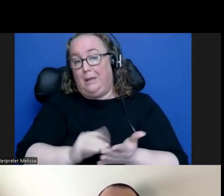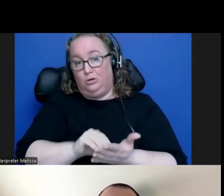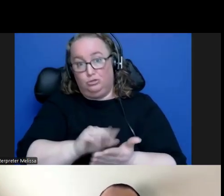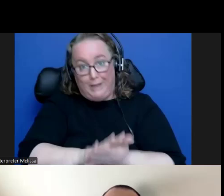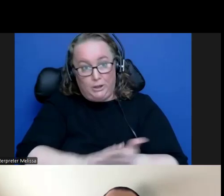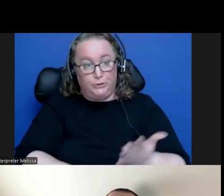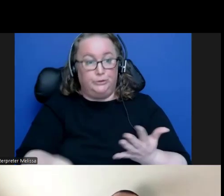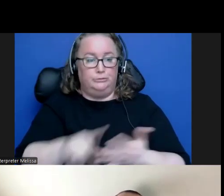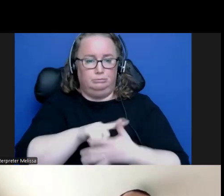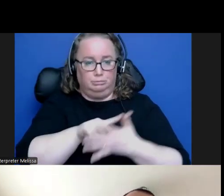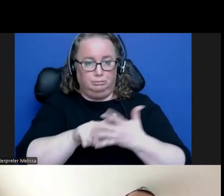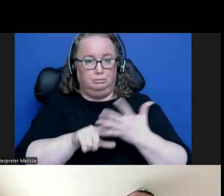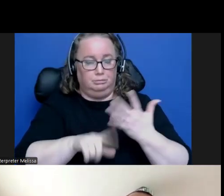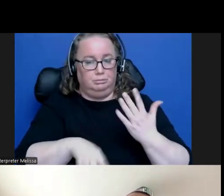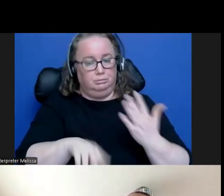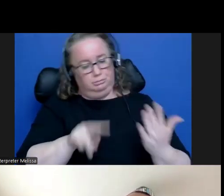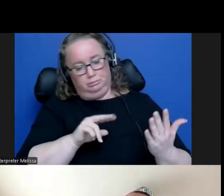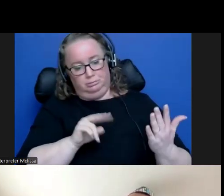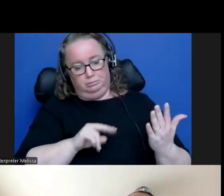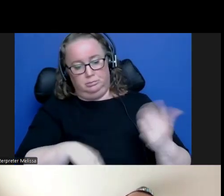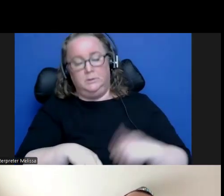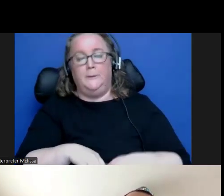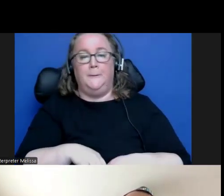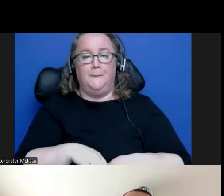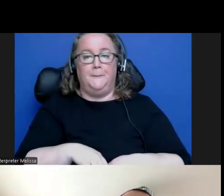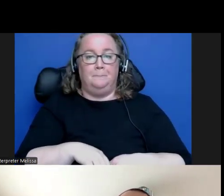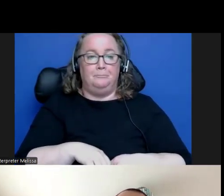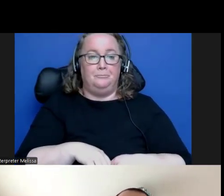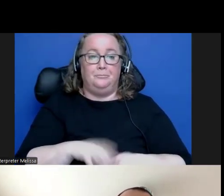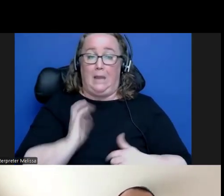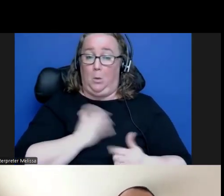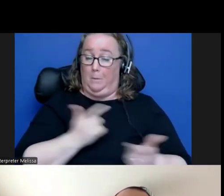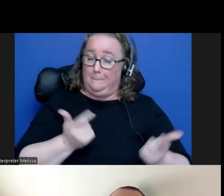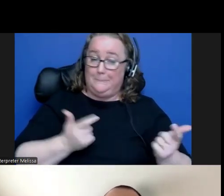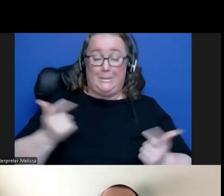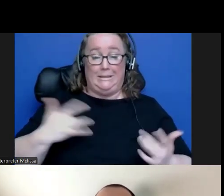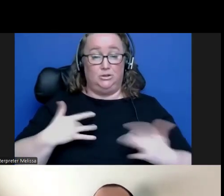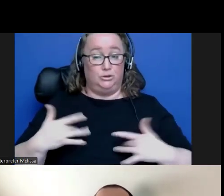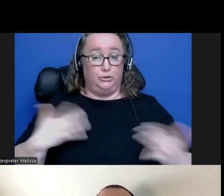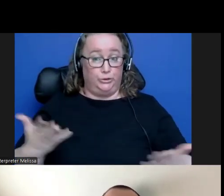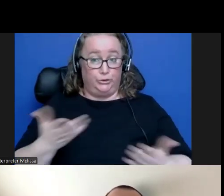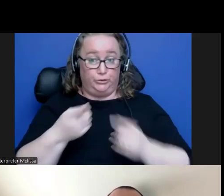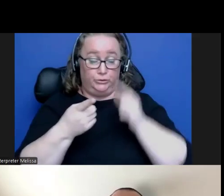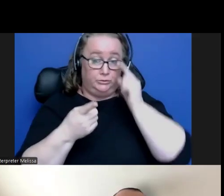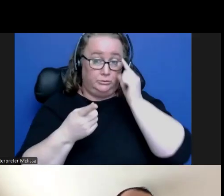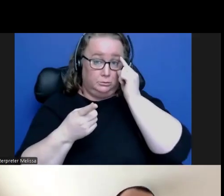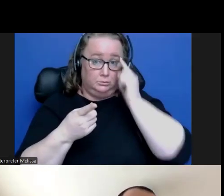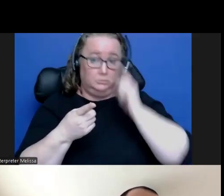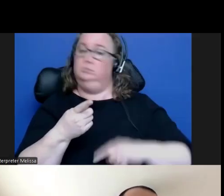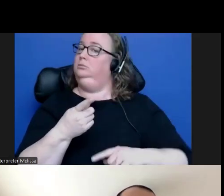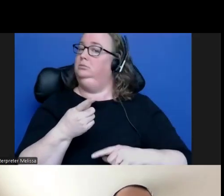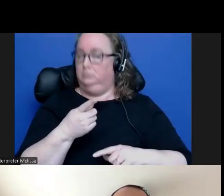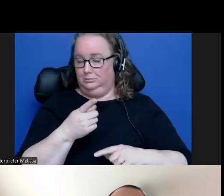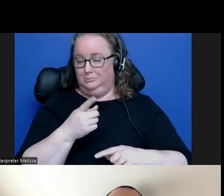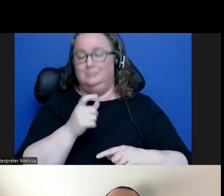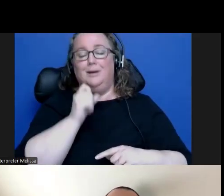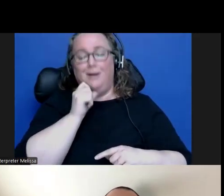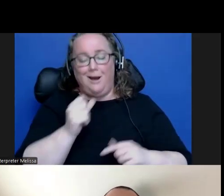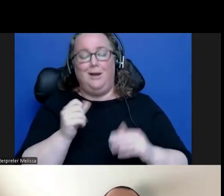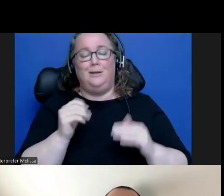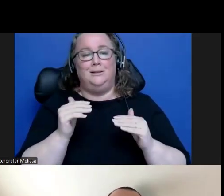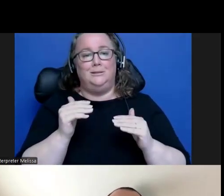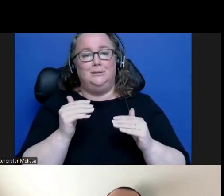One, so this largest concern here that we're talking about in this section is around unjustified medication